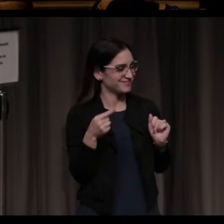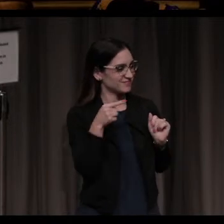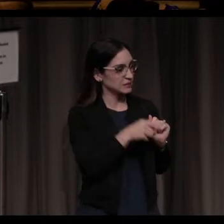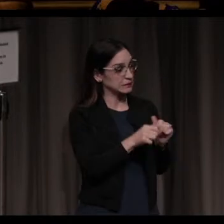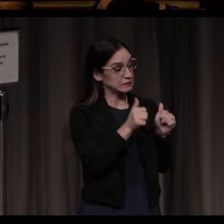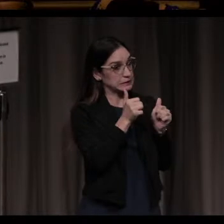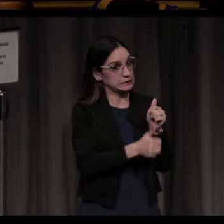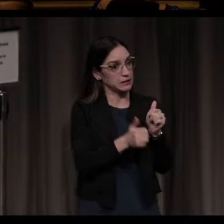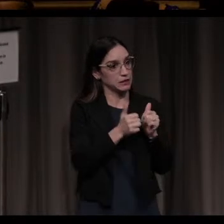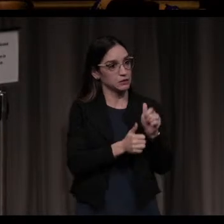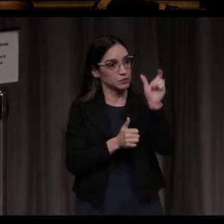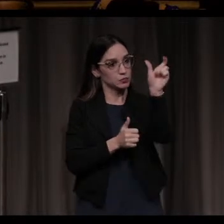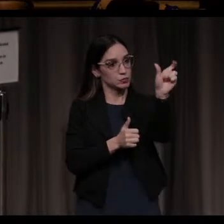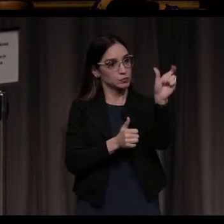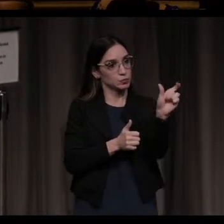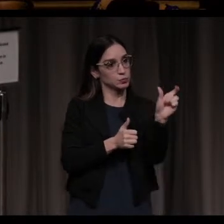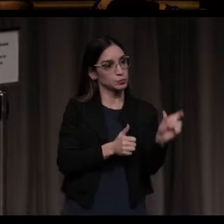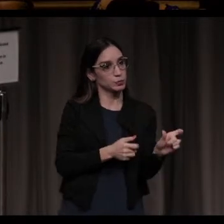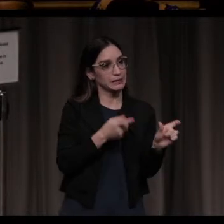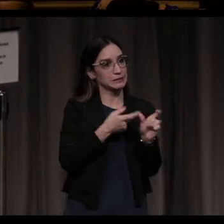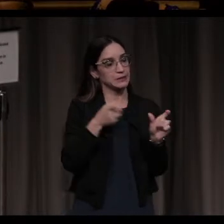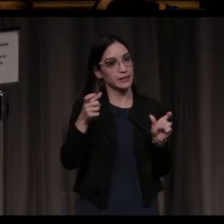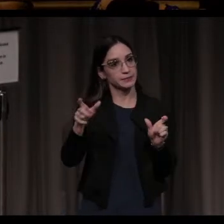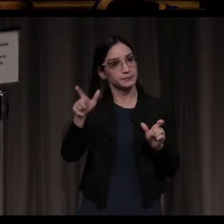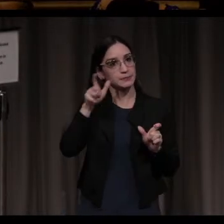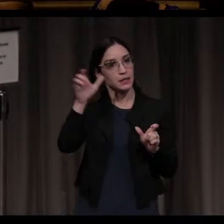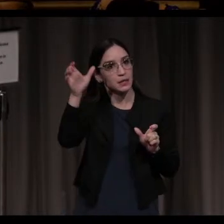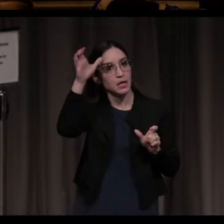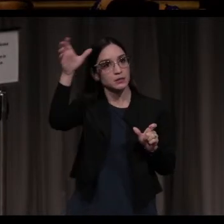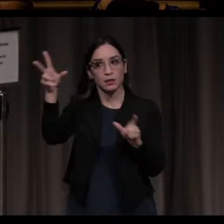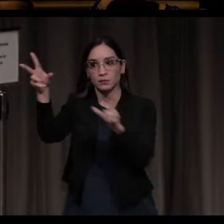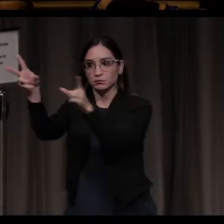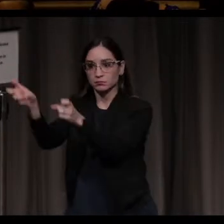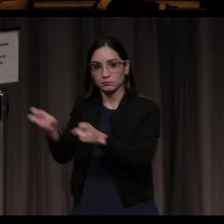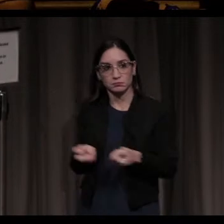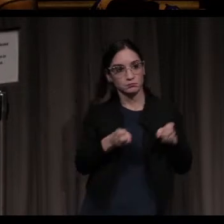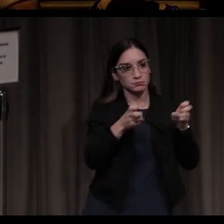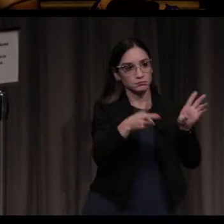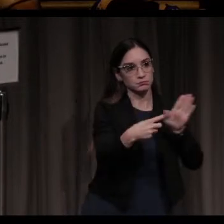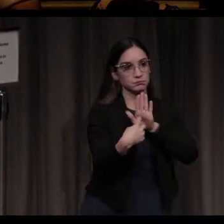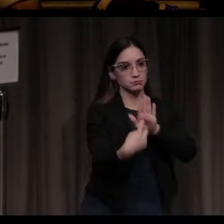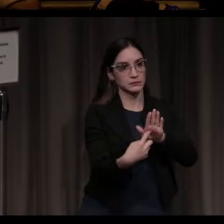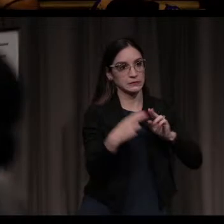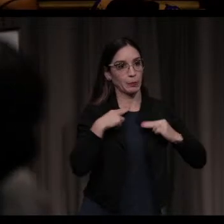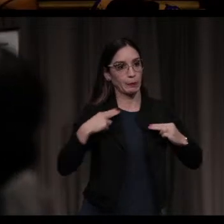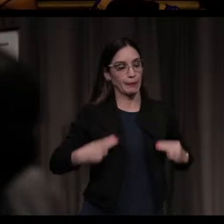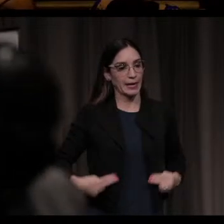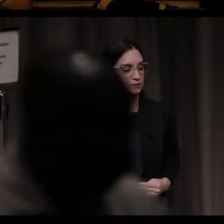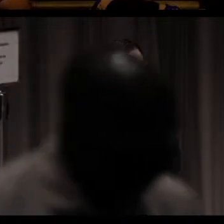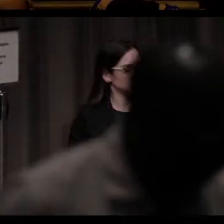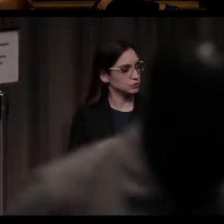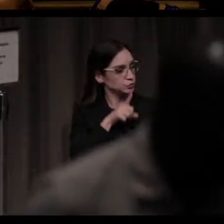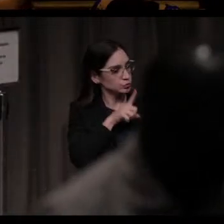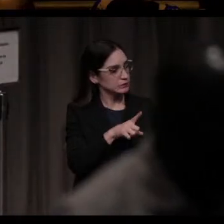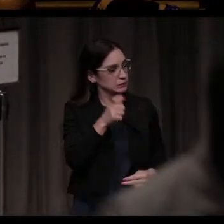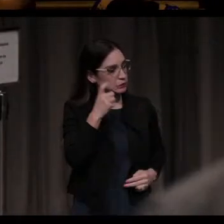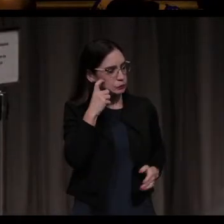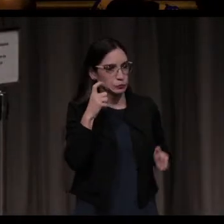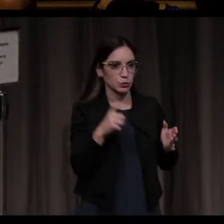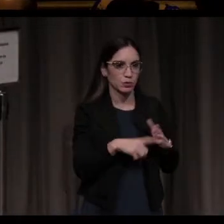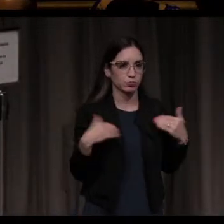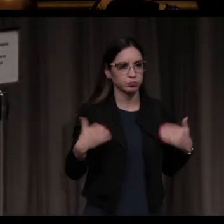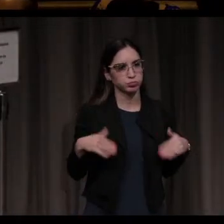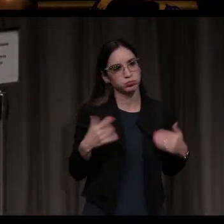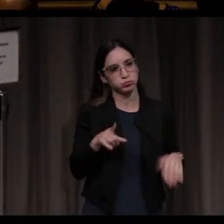each patchwork is an abstraction itself of nature, of the elements. And what I found, what I realized was really powerful